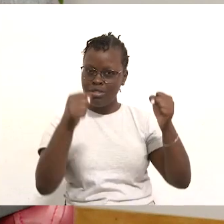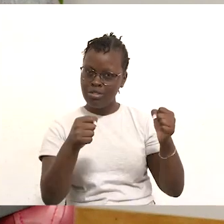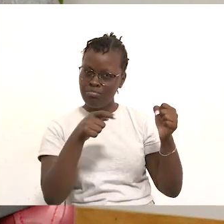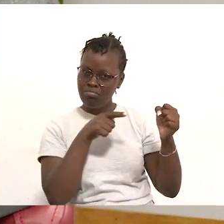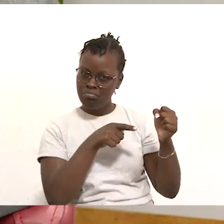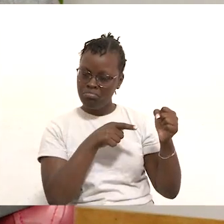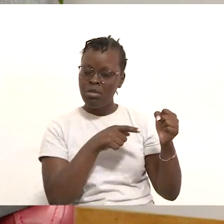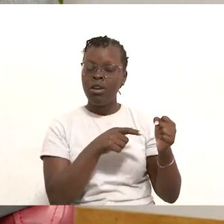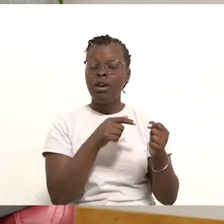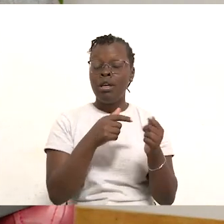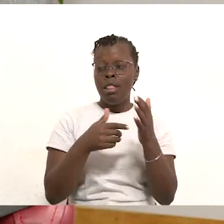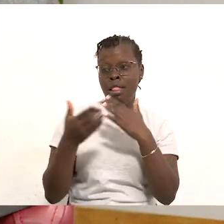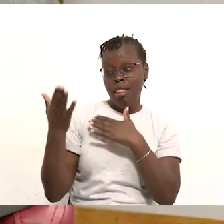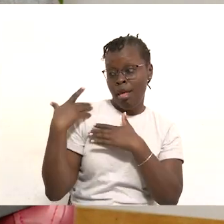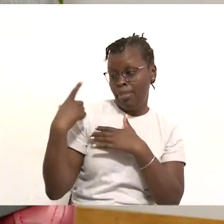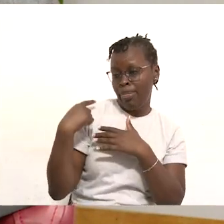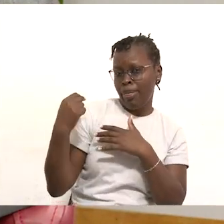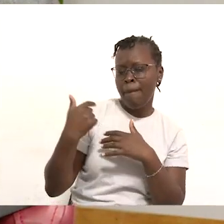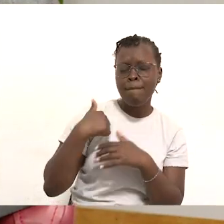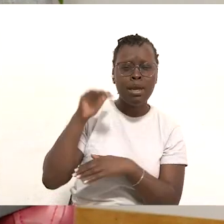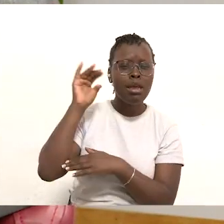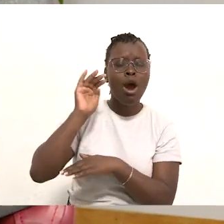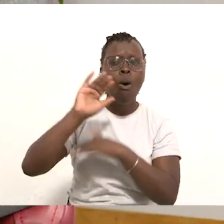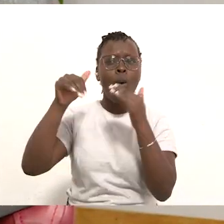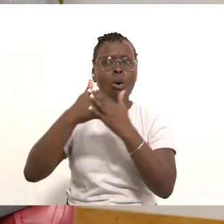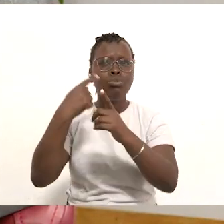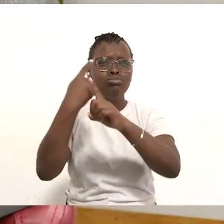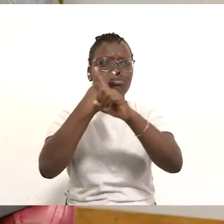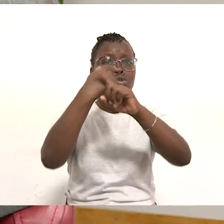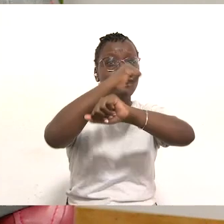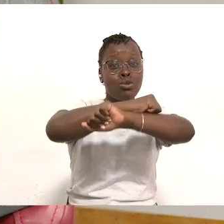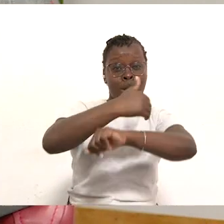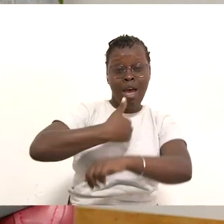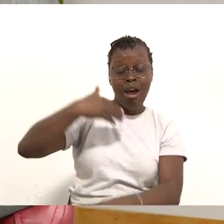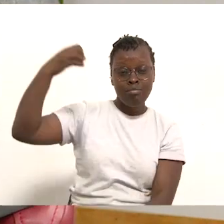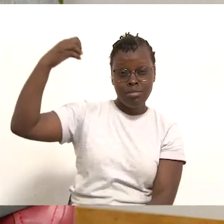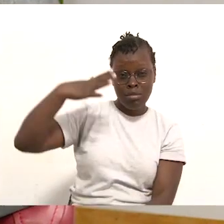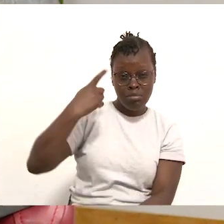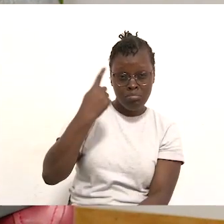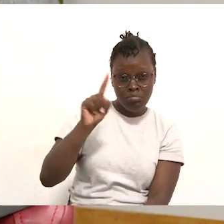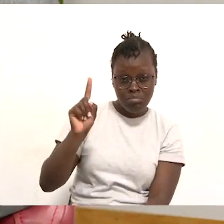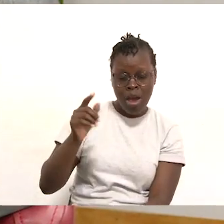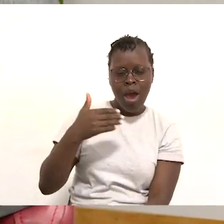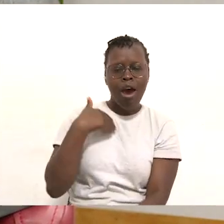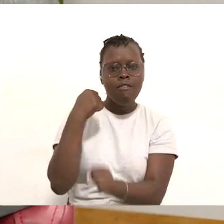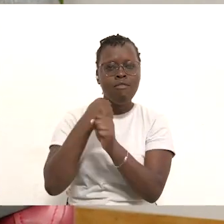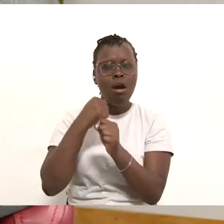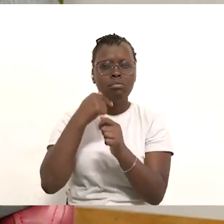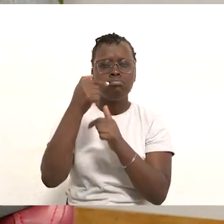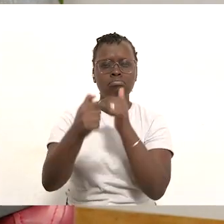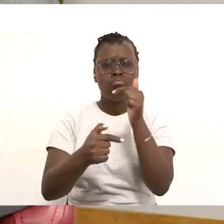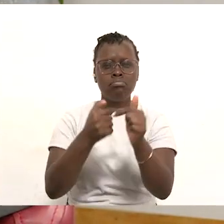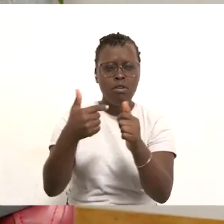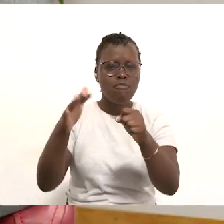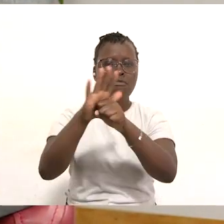the last mile connectivity where schools have electricity installed. There's a lot of work ongoing to have the